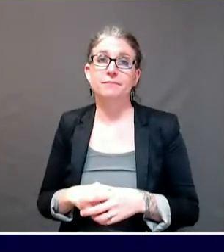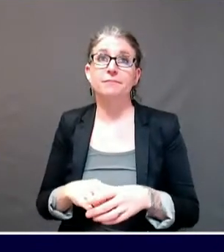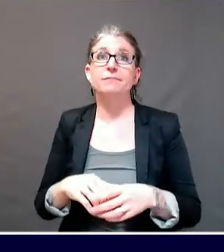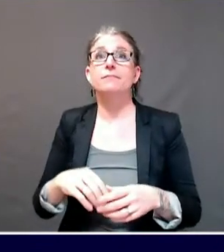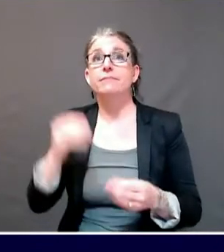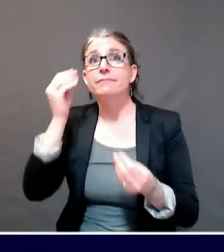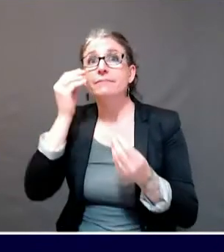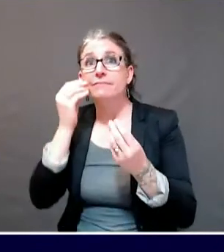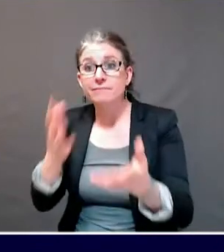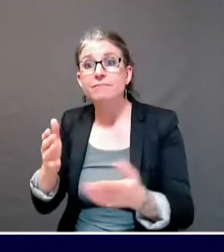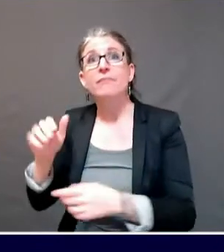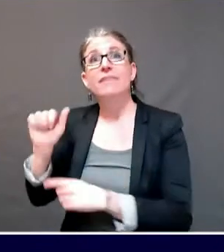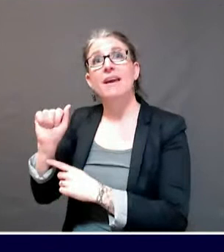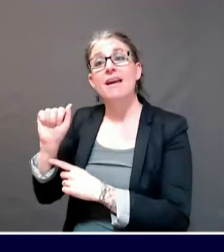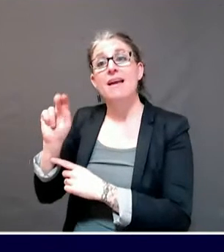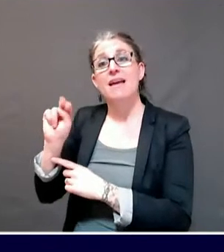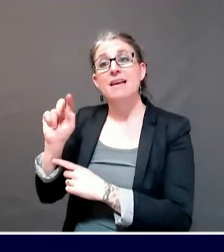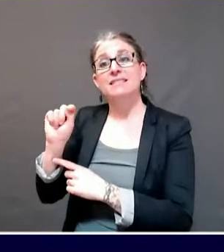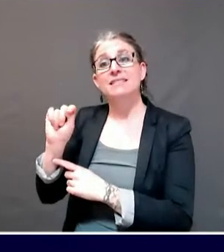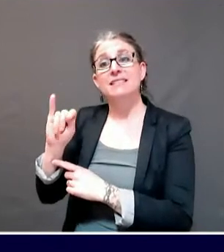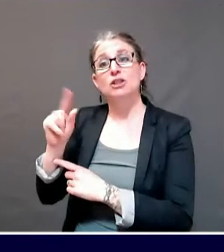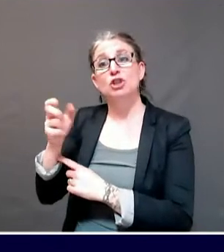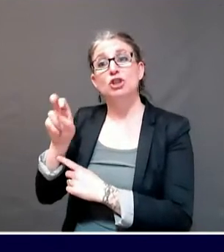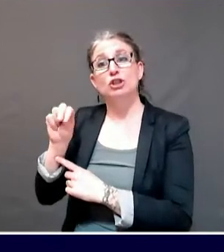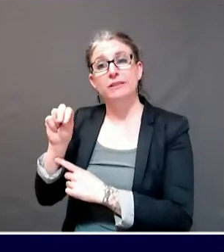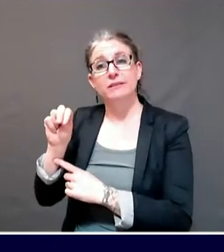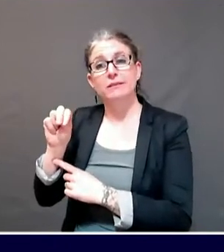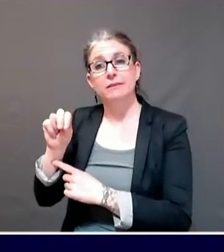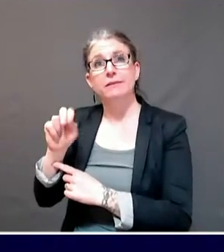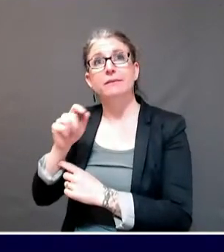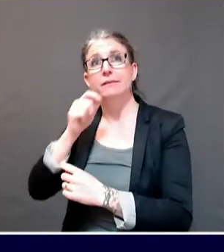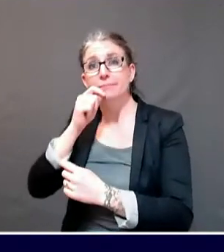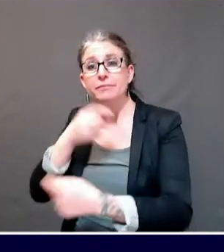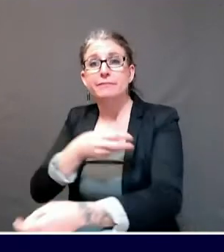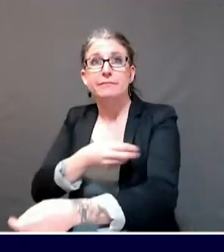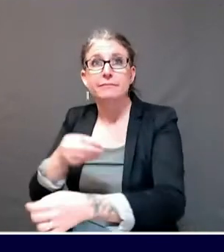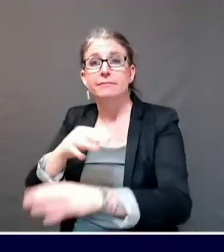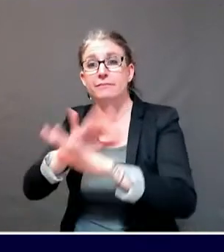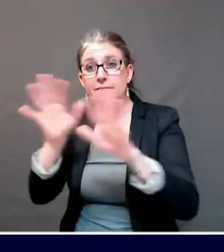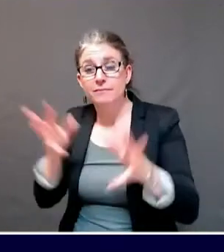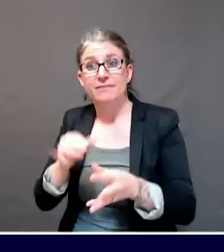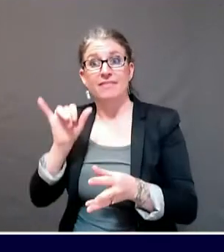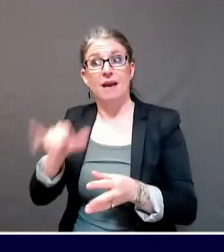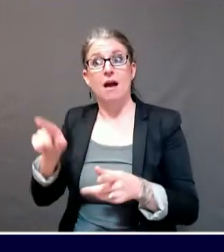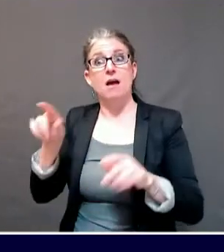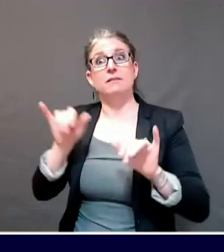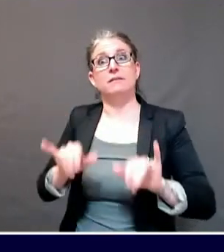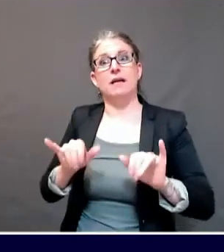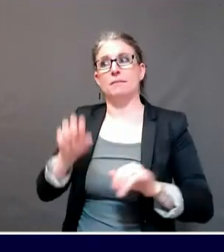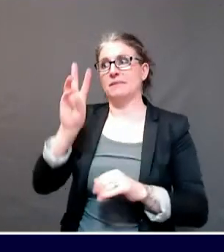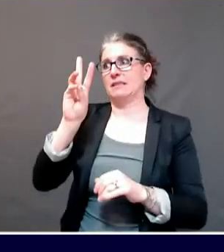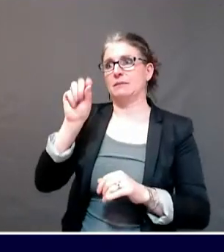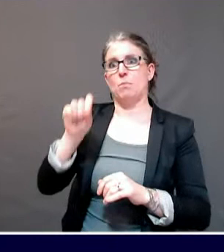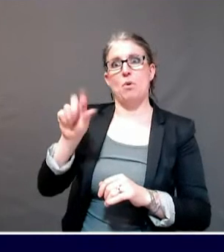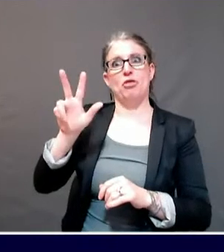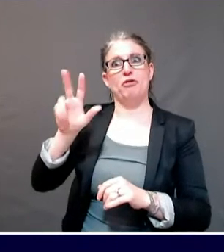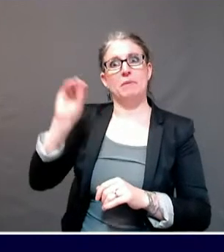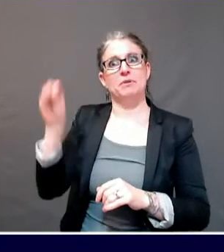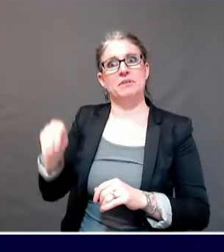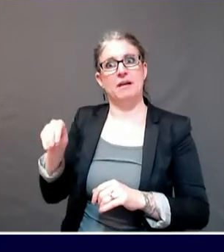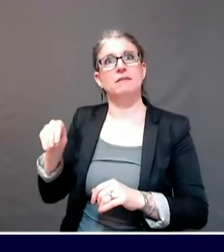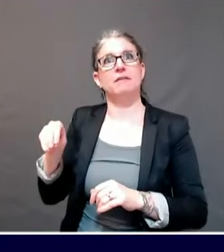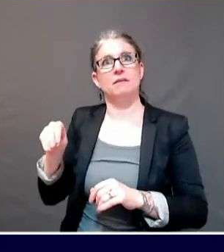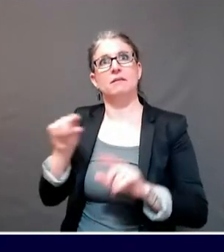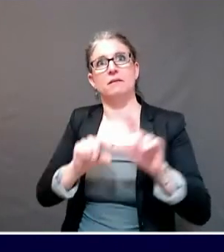antigen positivity rate stands at also 6.3%, and the antigen testing volume stands